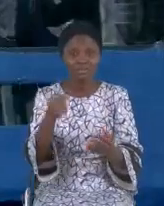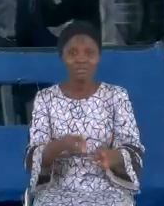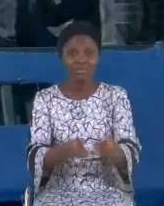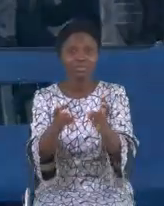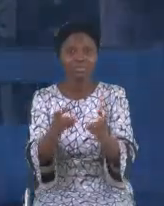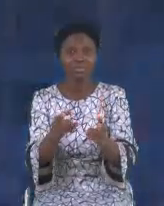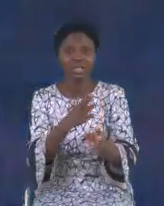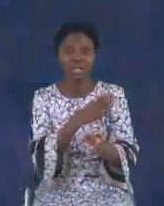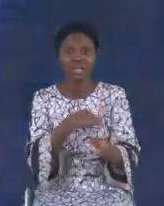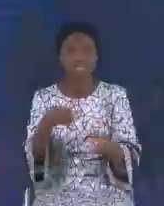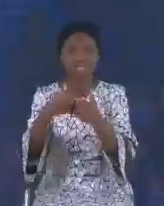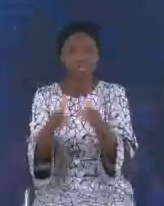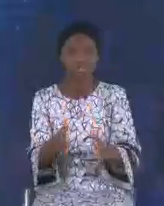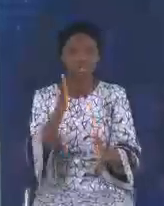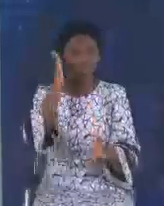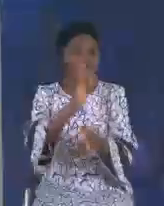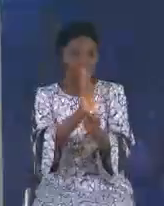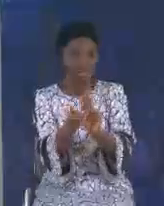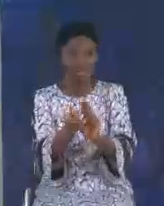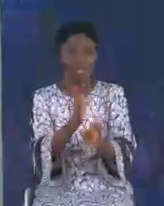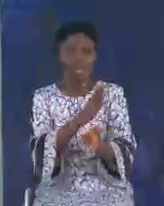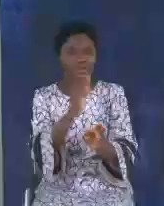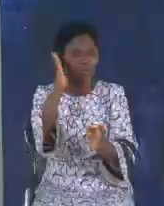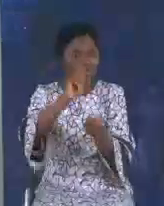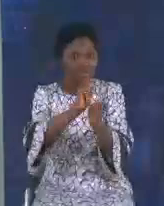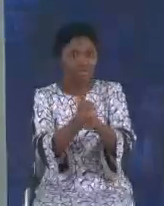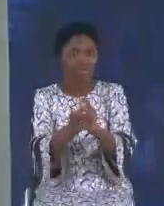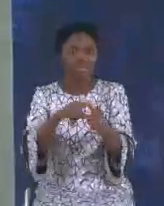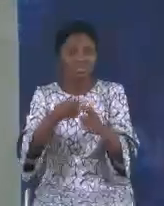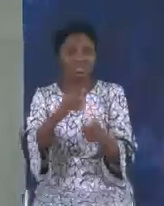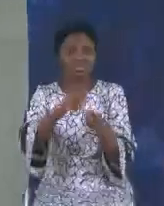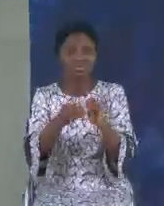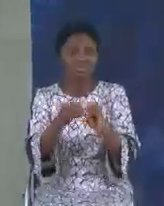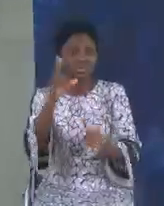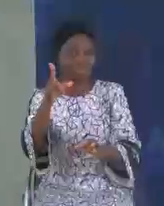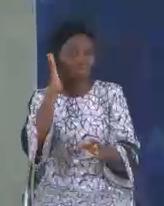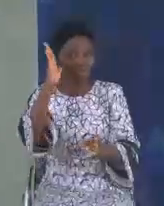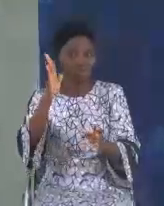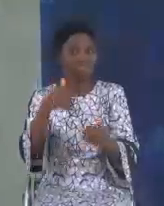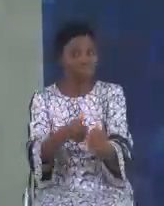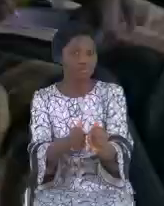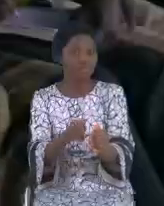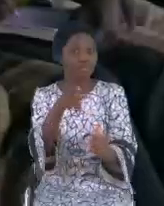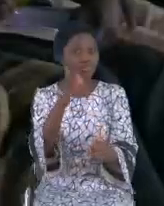we repent, we turn, and then number three will follow. You will realize it